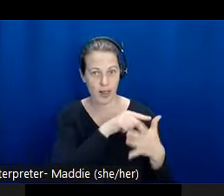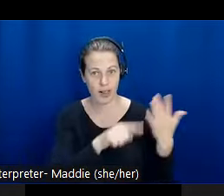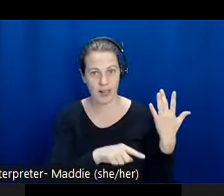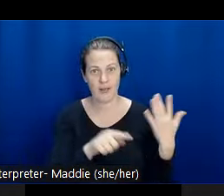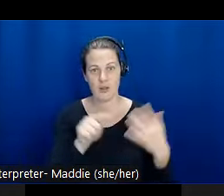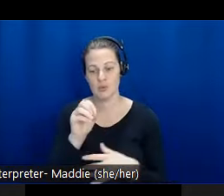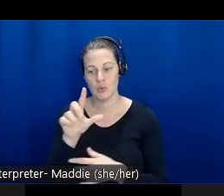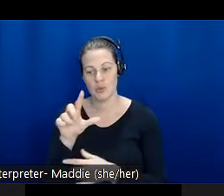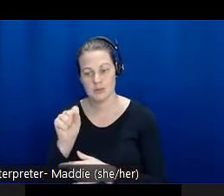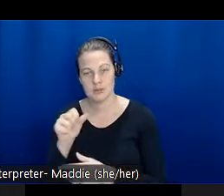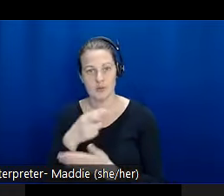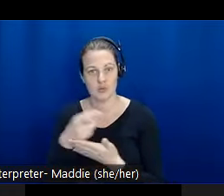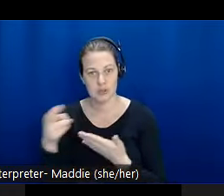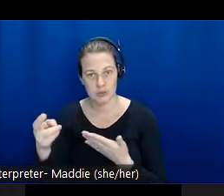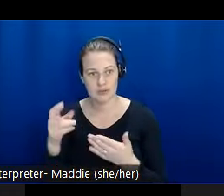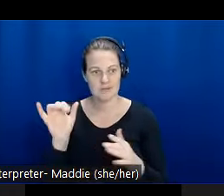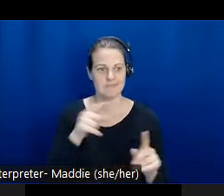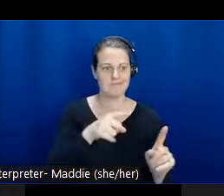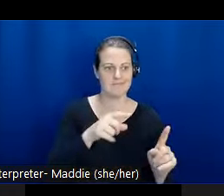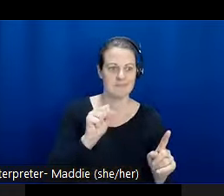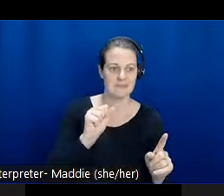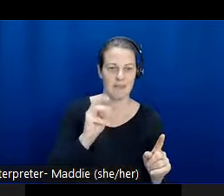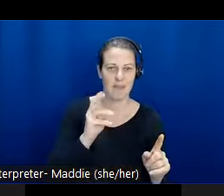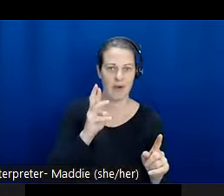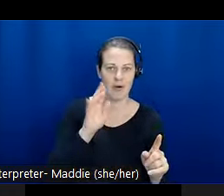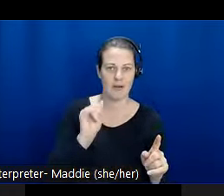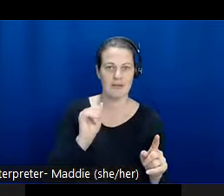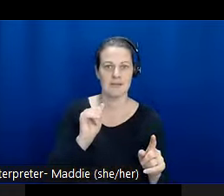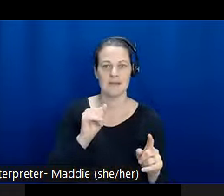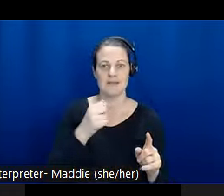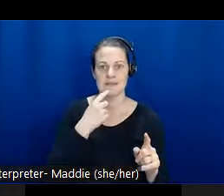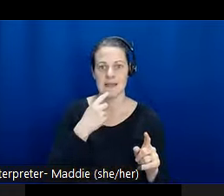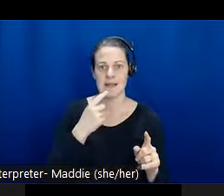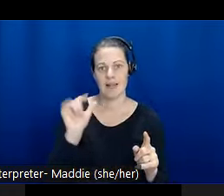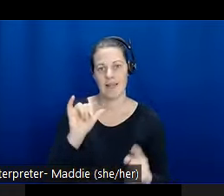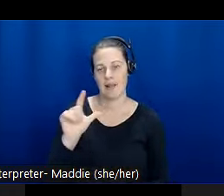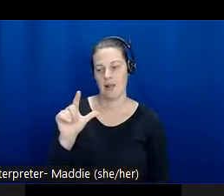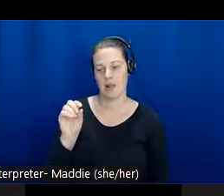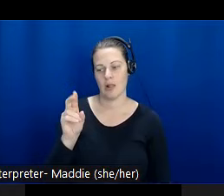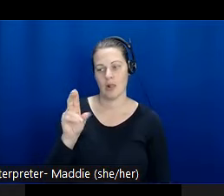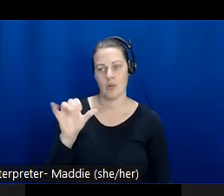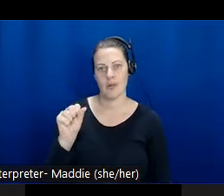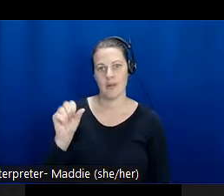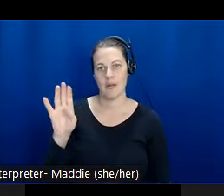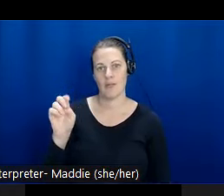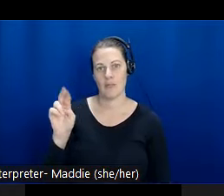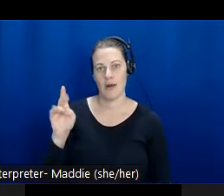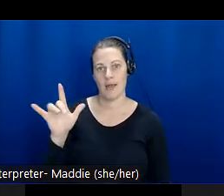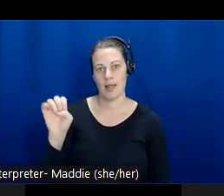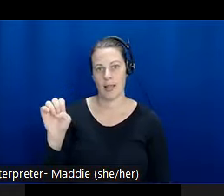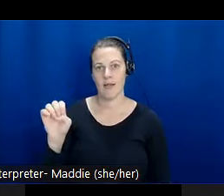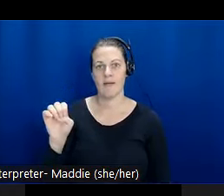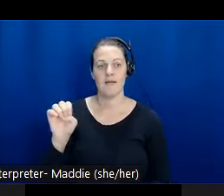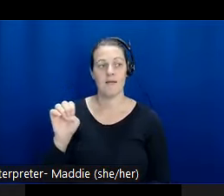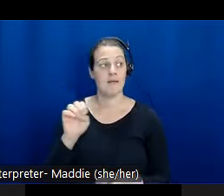kind of similarly to what Zari said, thinking of Louis Braille, right? There comes a point with vision where you have